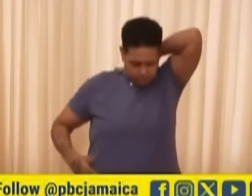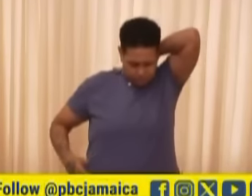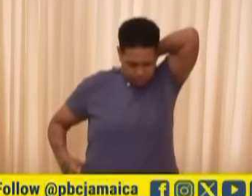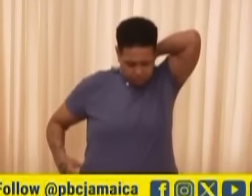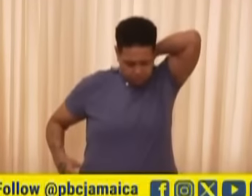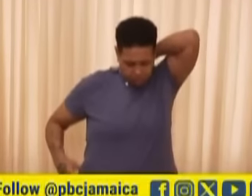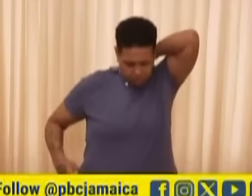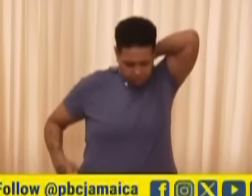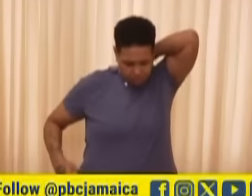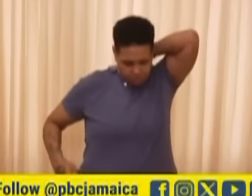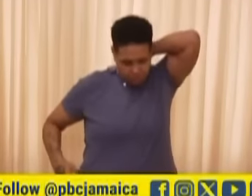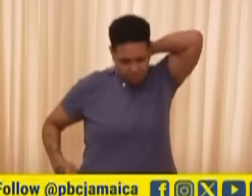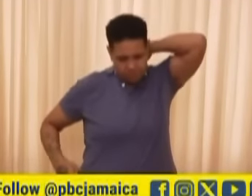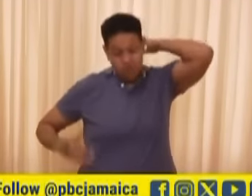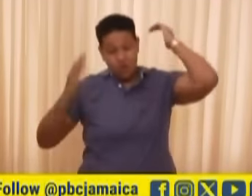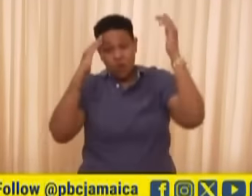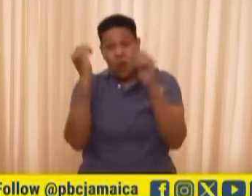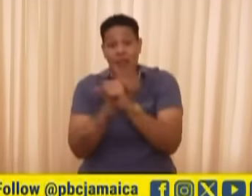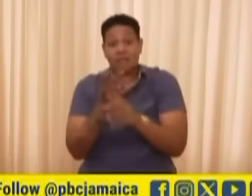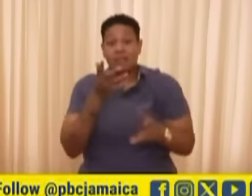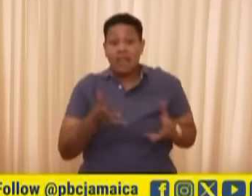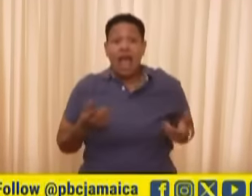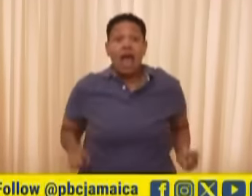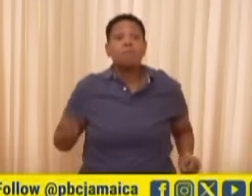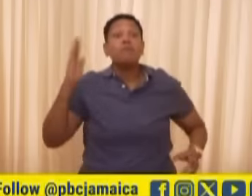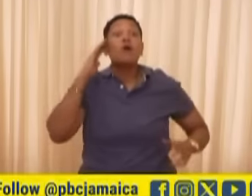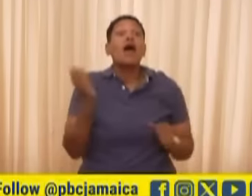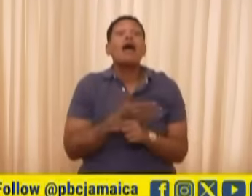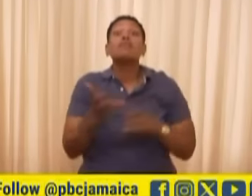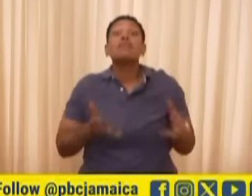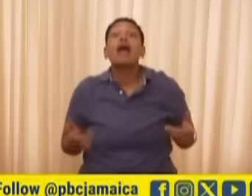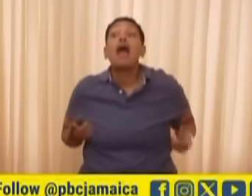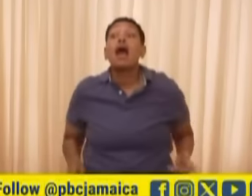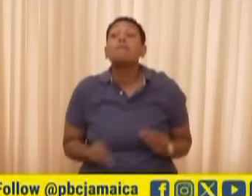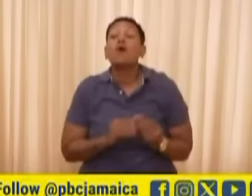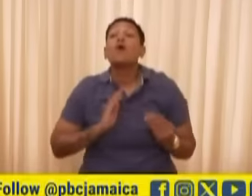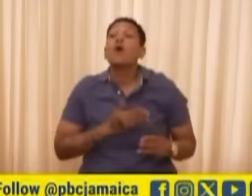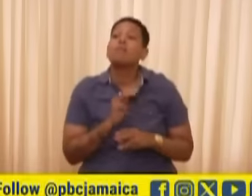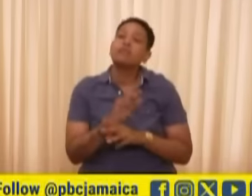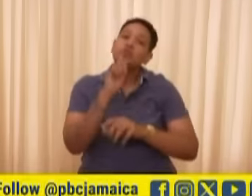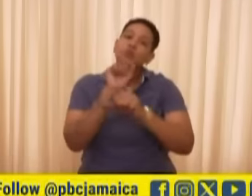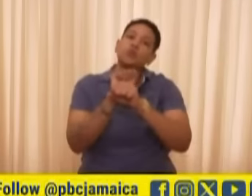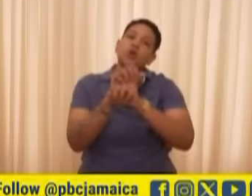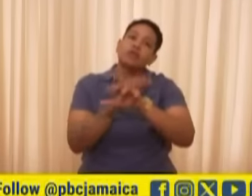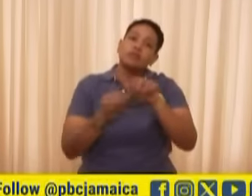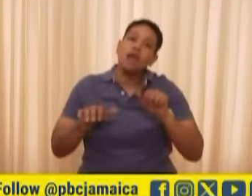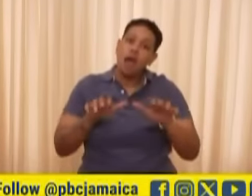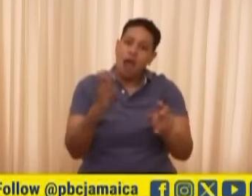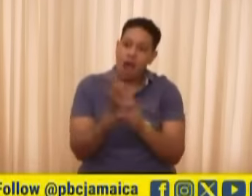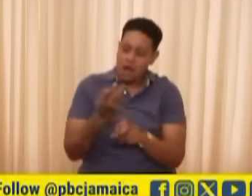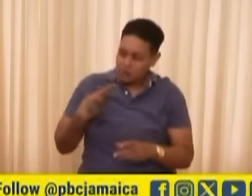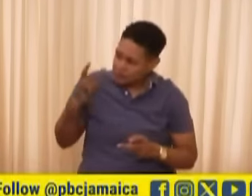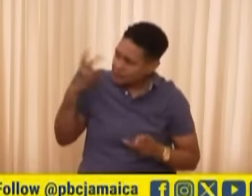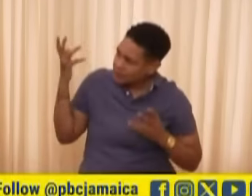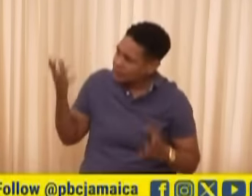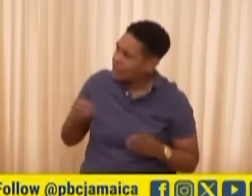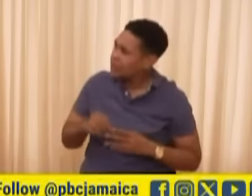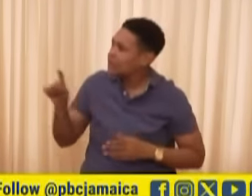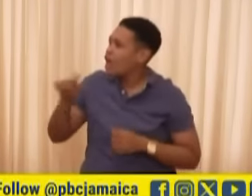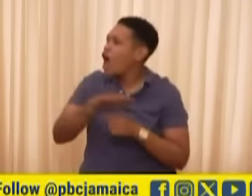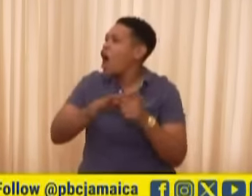apprised of everything that's going on. We have to be apprised of everything, and our ministers are working really hard. You see them here. They're in